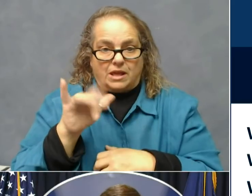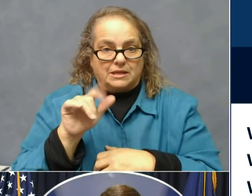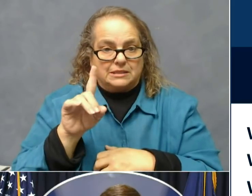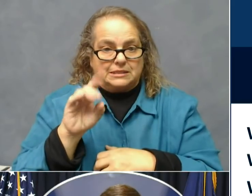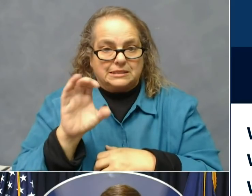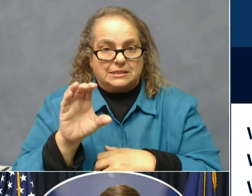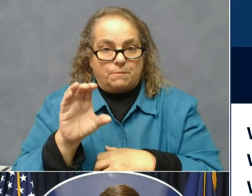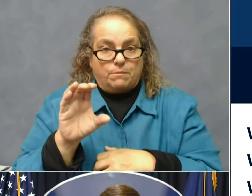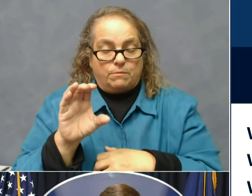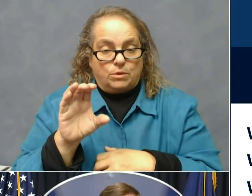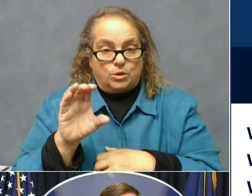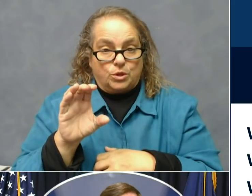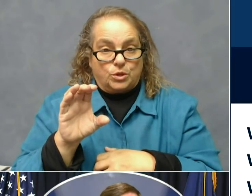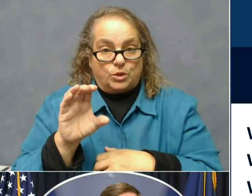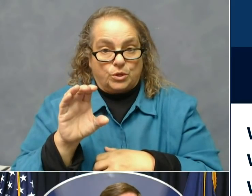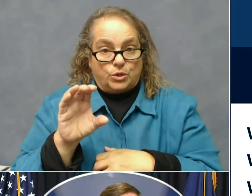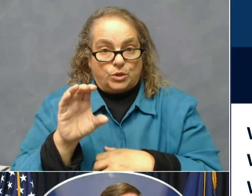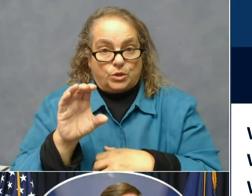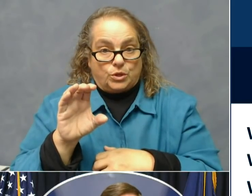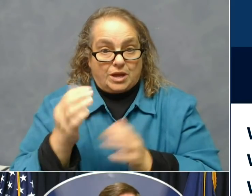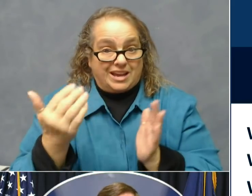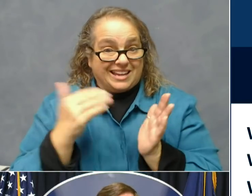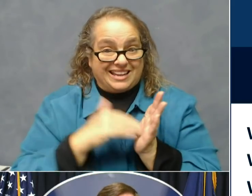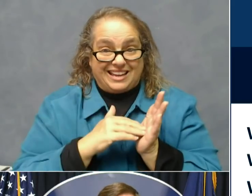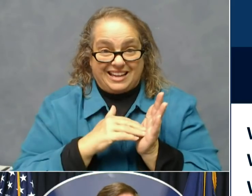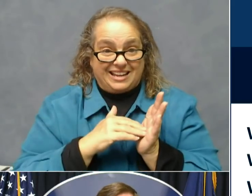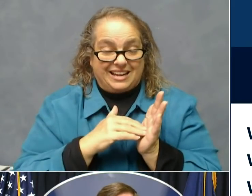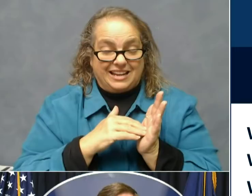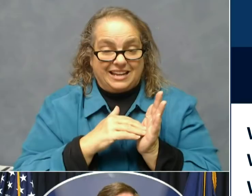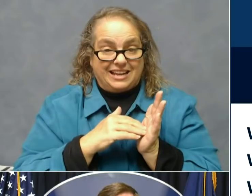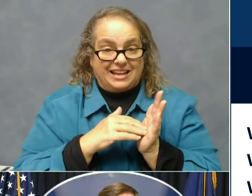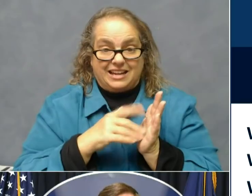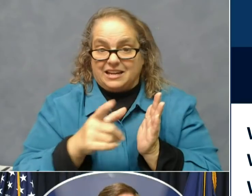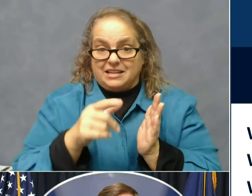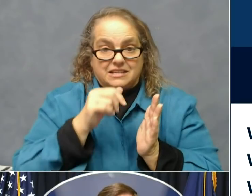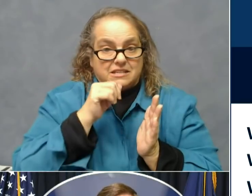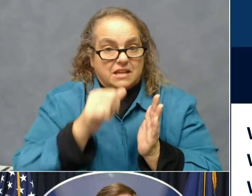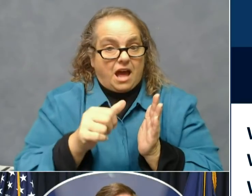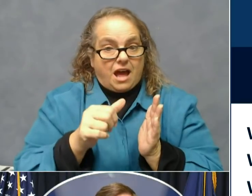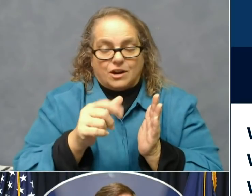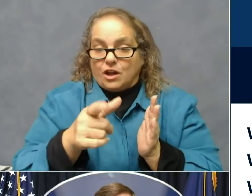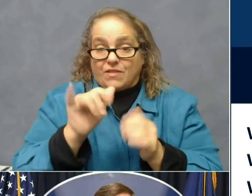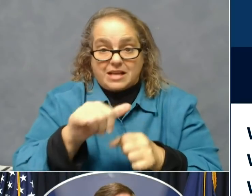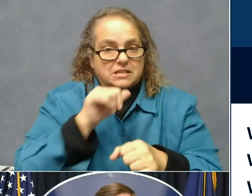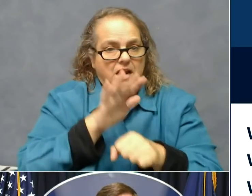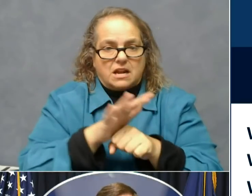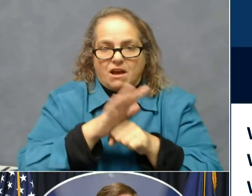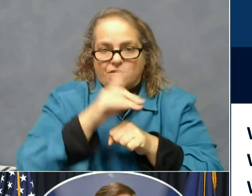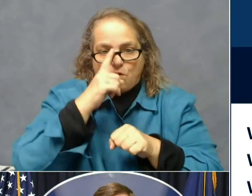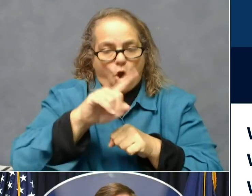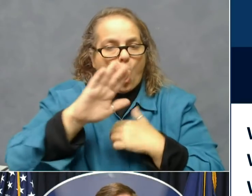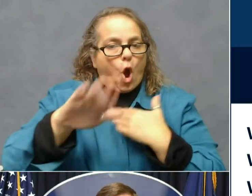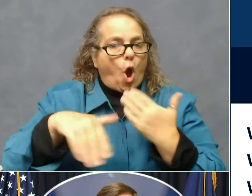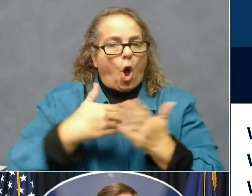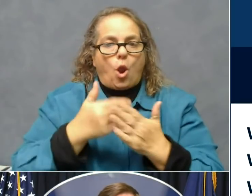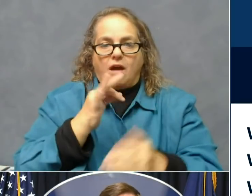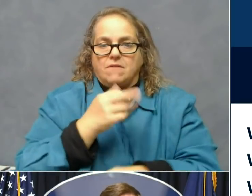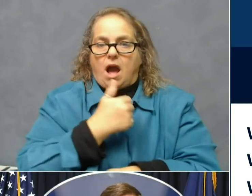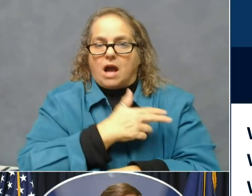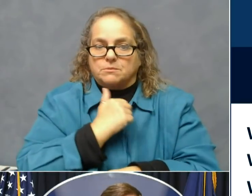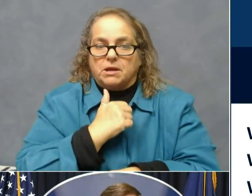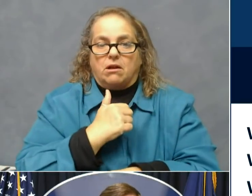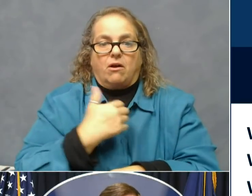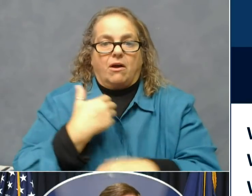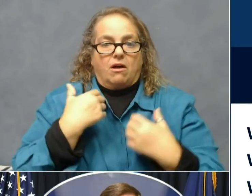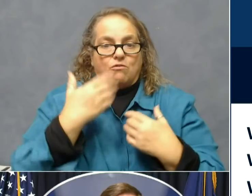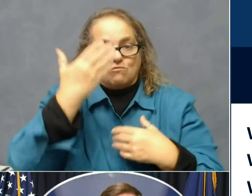this, again, doesn't get us through our frontline healthcare workers or through long-term care. So what